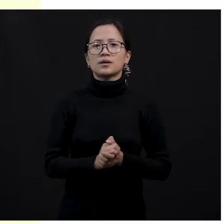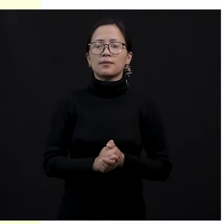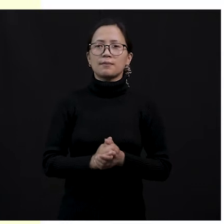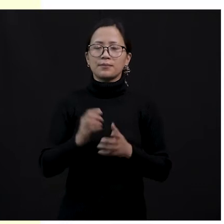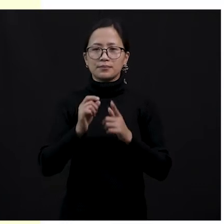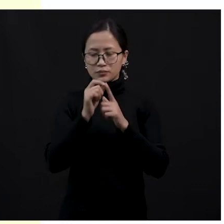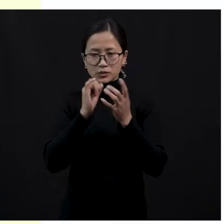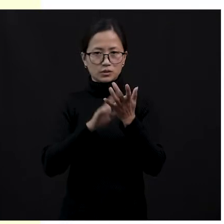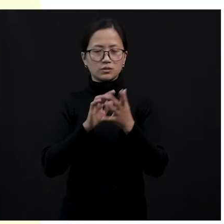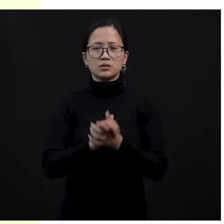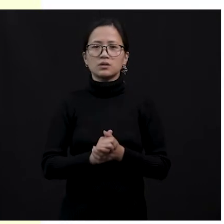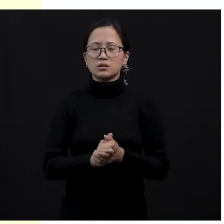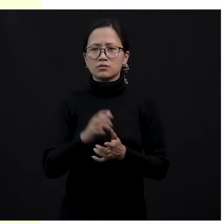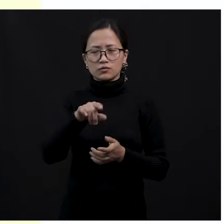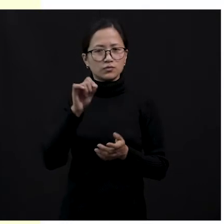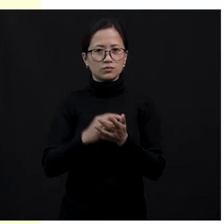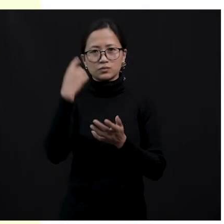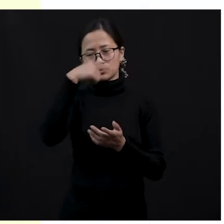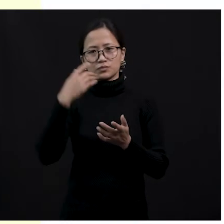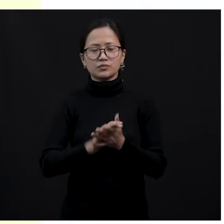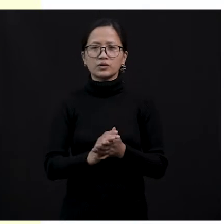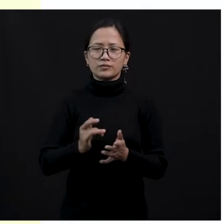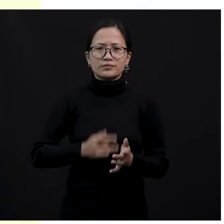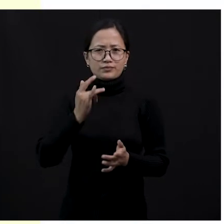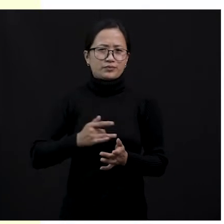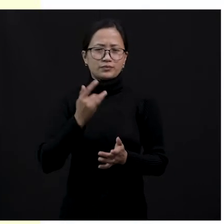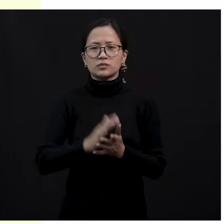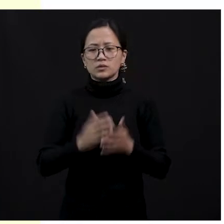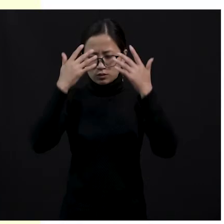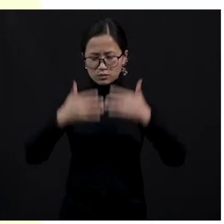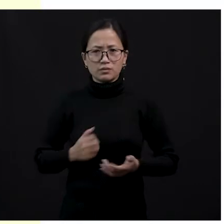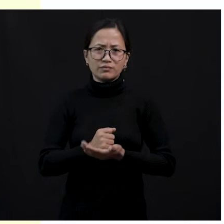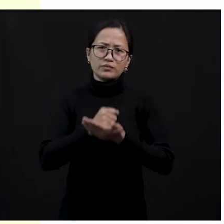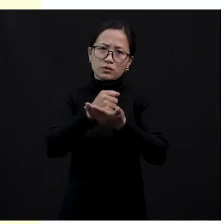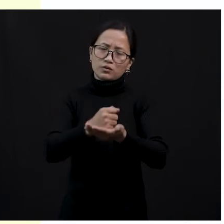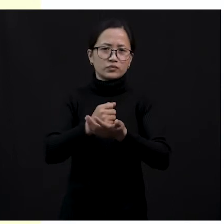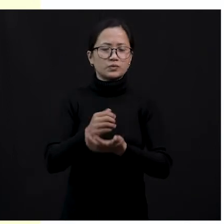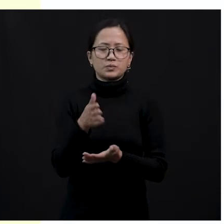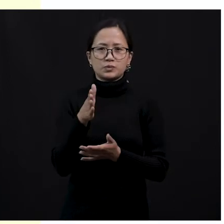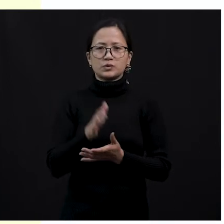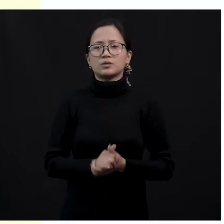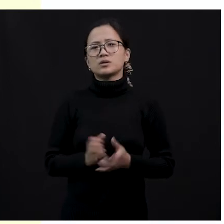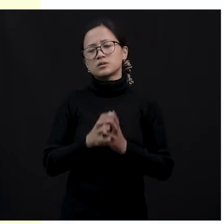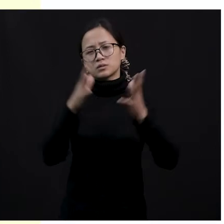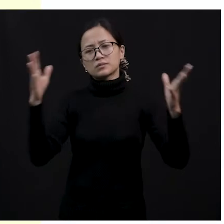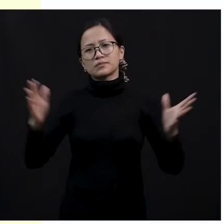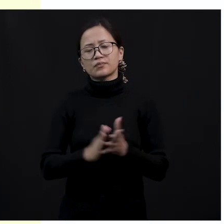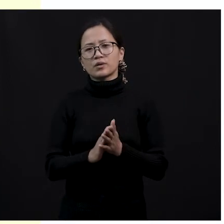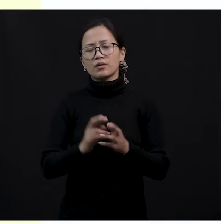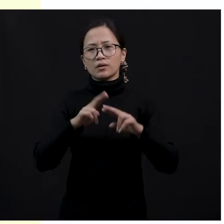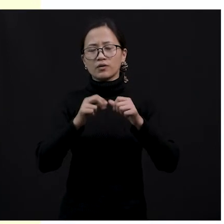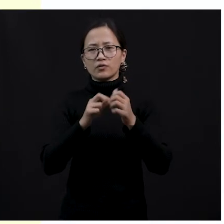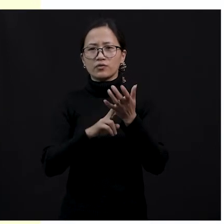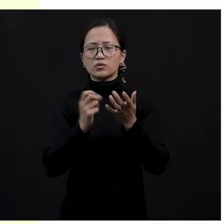friend who found that Bepin Babu was very unfeeling, was not helpful at all. Even after he had done so much